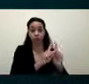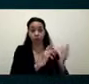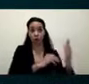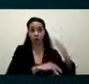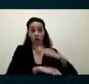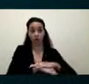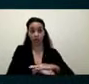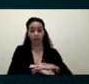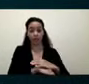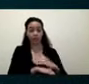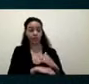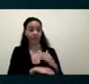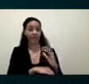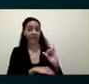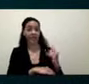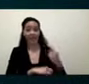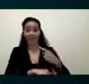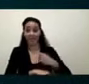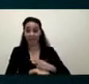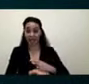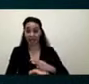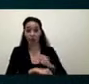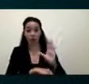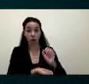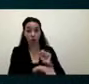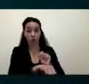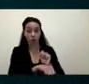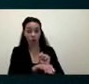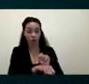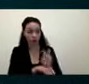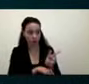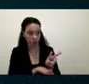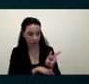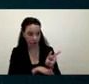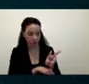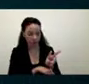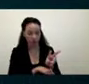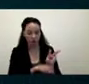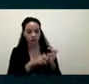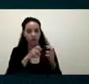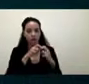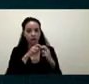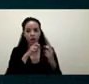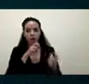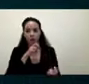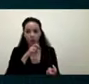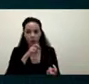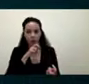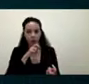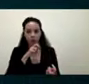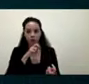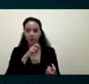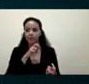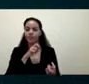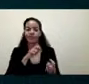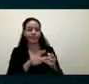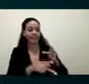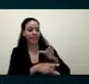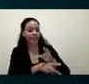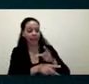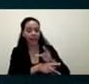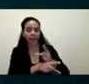during those long hours of that day was extraordinary. Taking care of an elderly